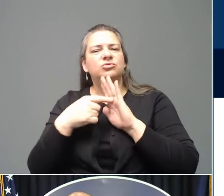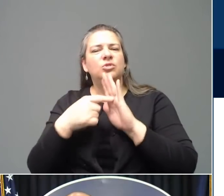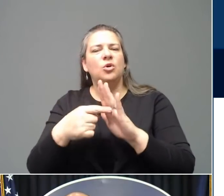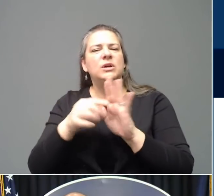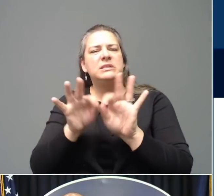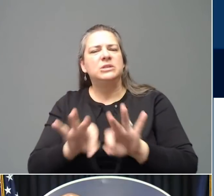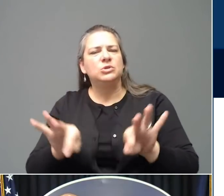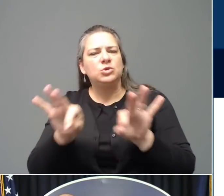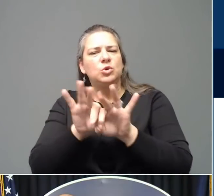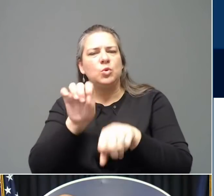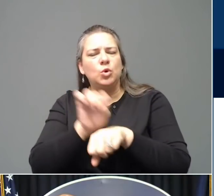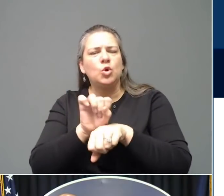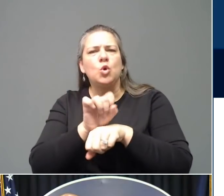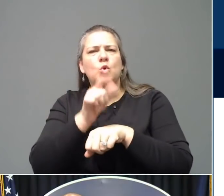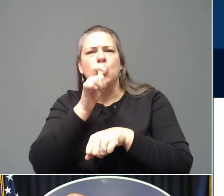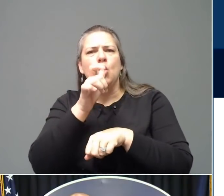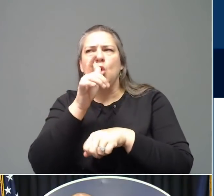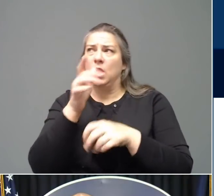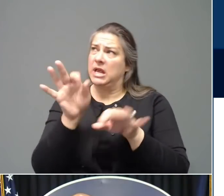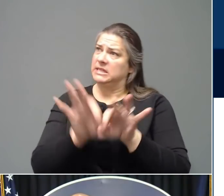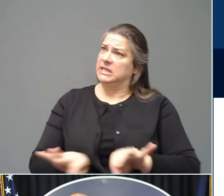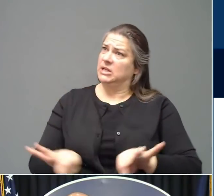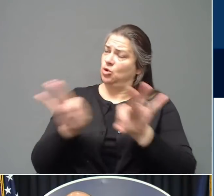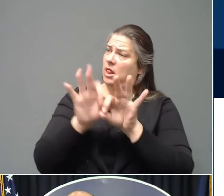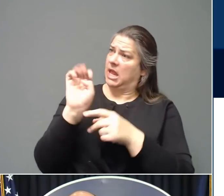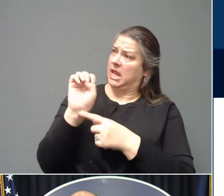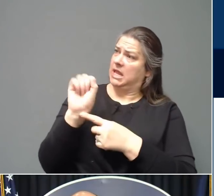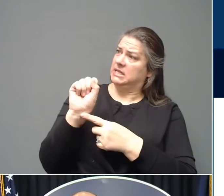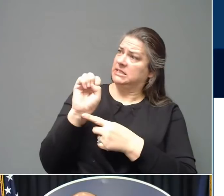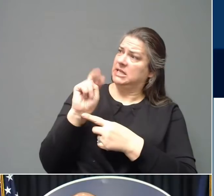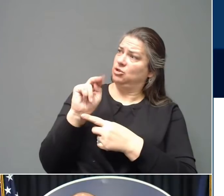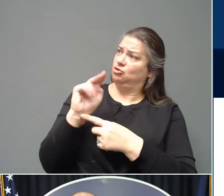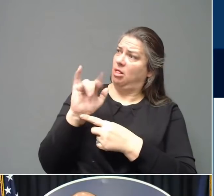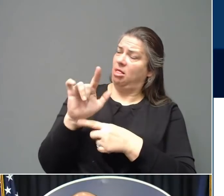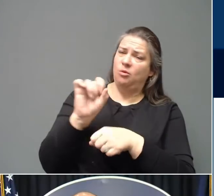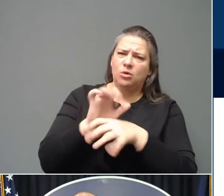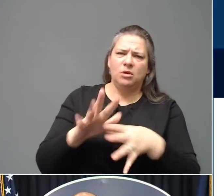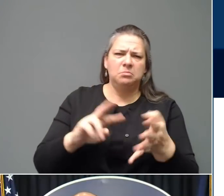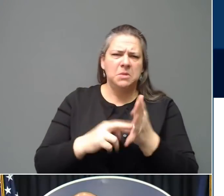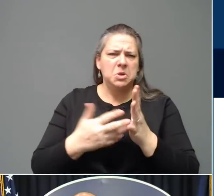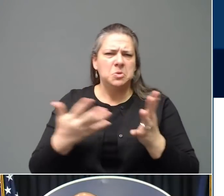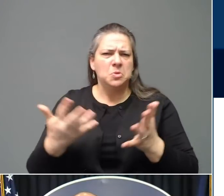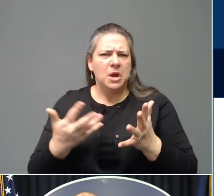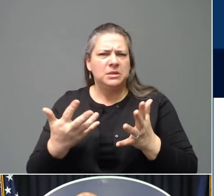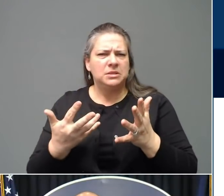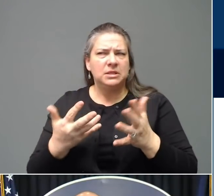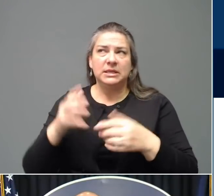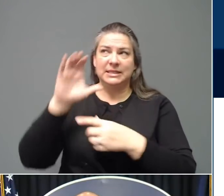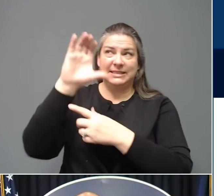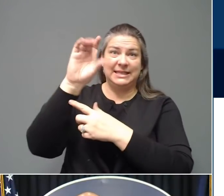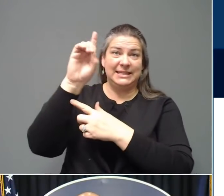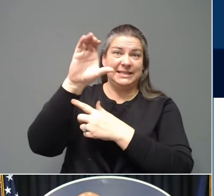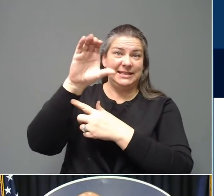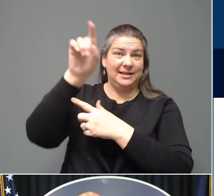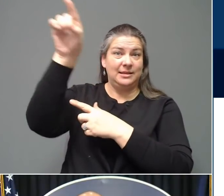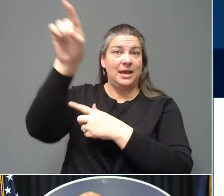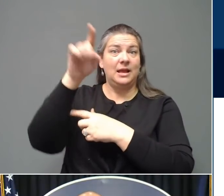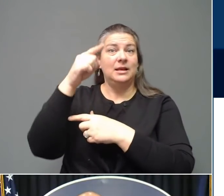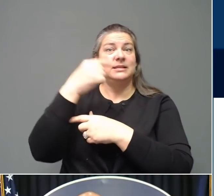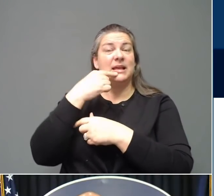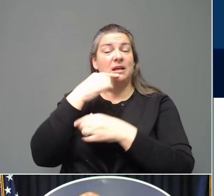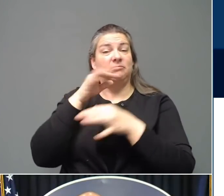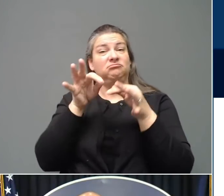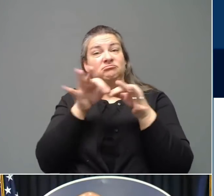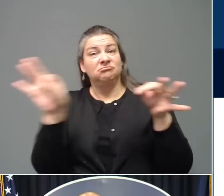of your slide, and on the right side are those health conditions that the CDC has defined as being proven to elevate your risk for